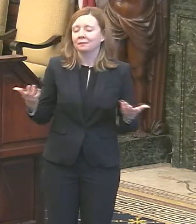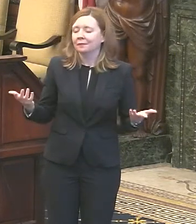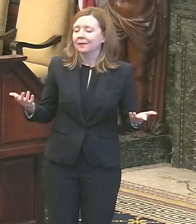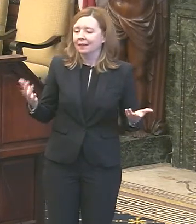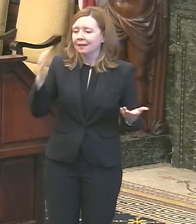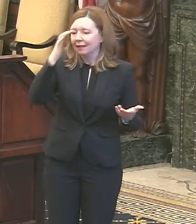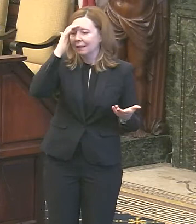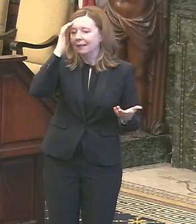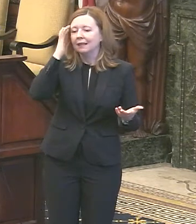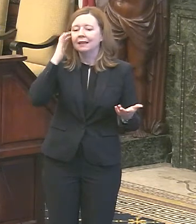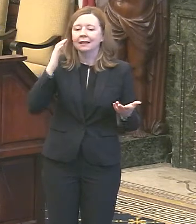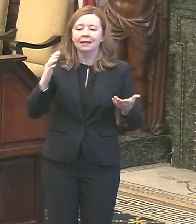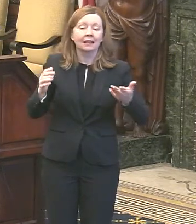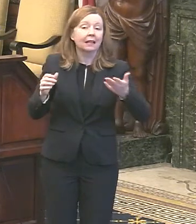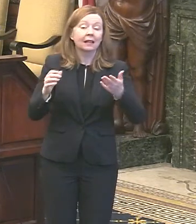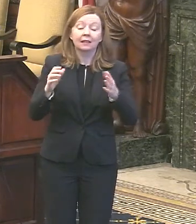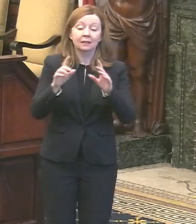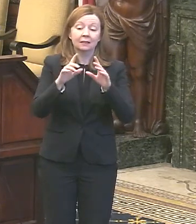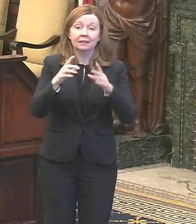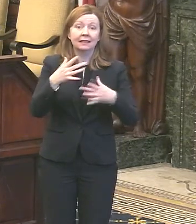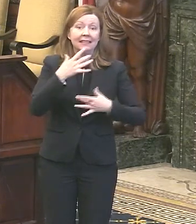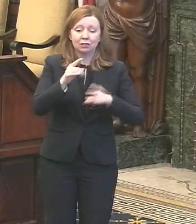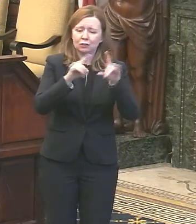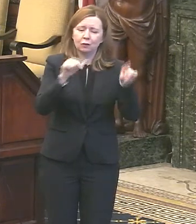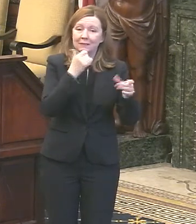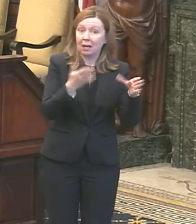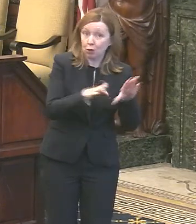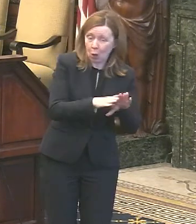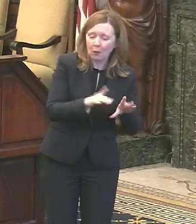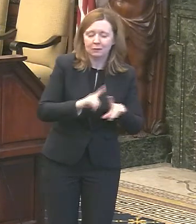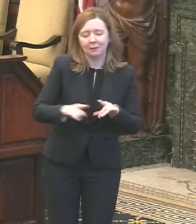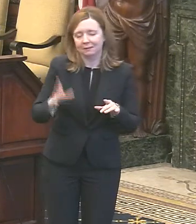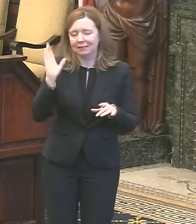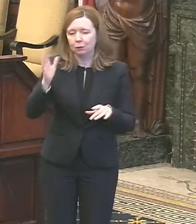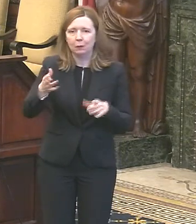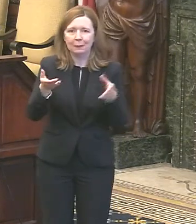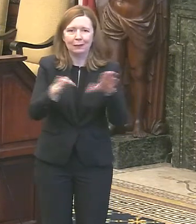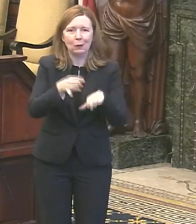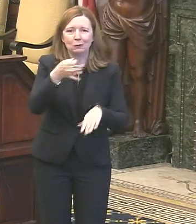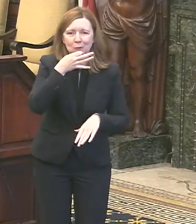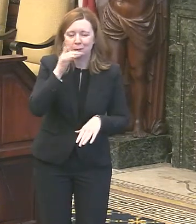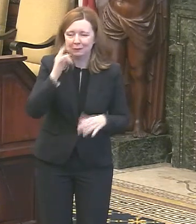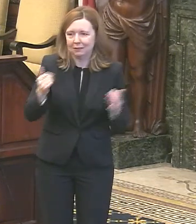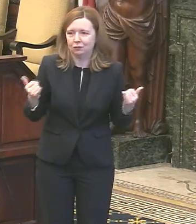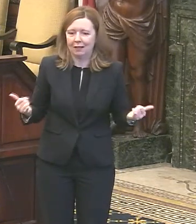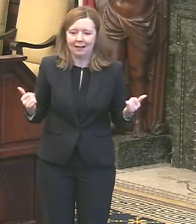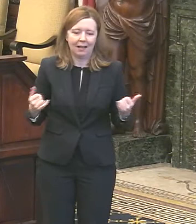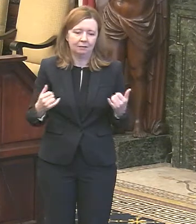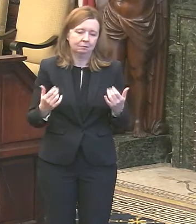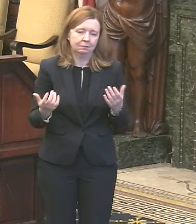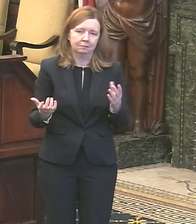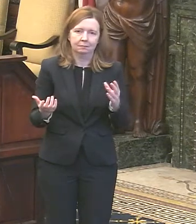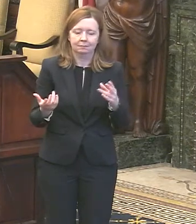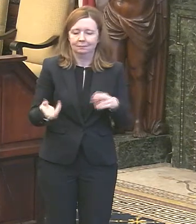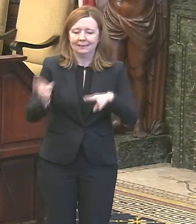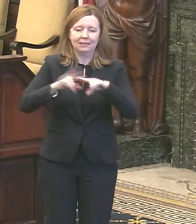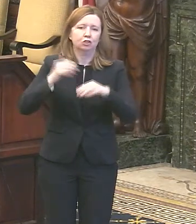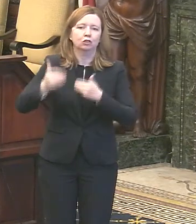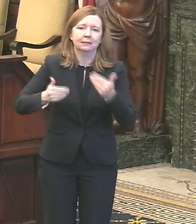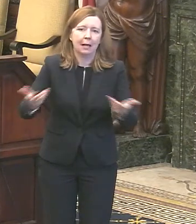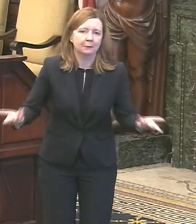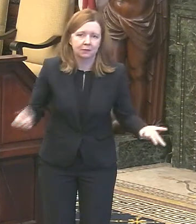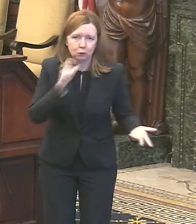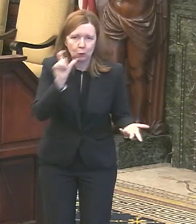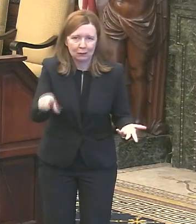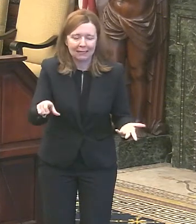it hasn't been closed out yet, it'll be closed out very soon because, at this point, it just creates an additional unnecessary step where